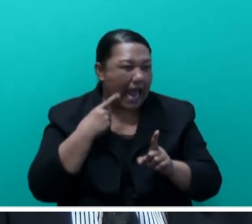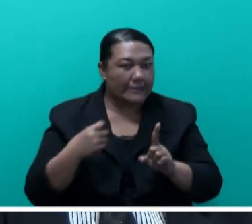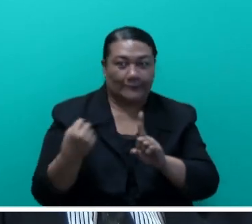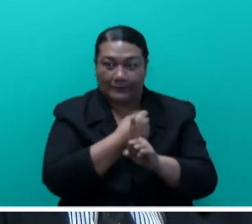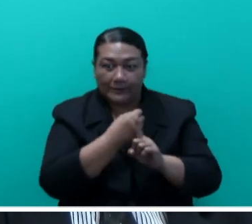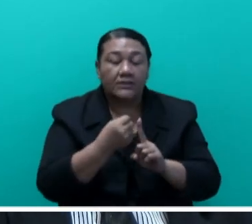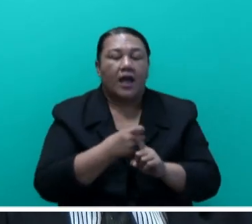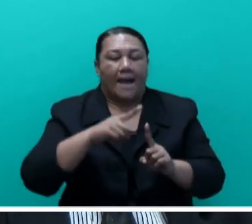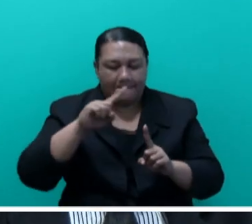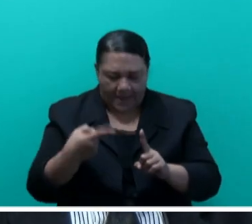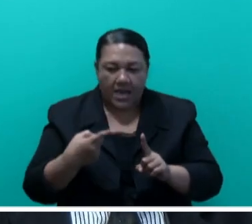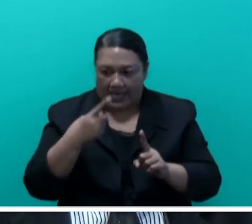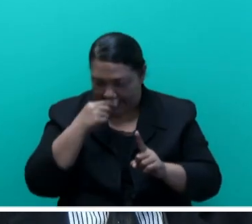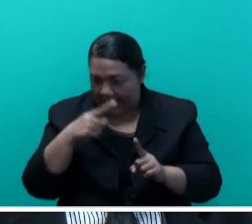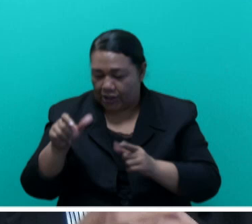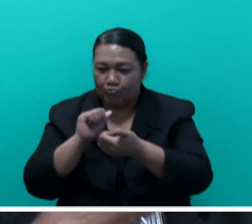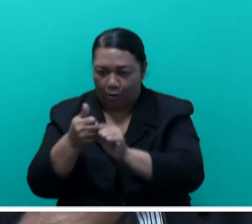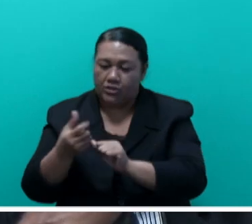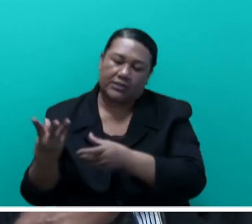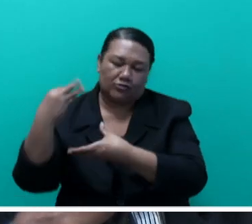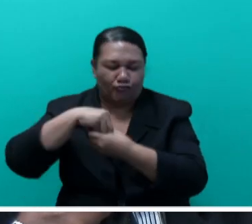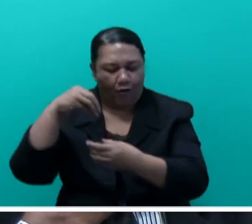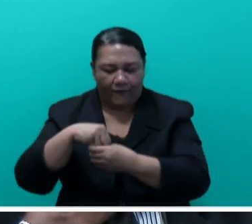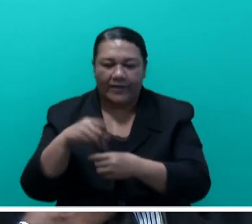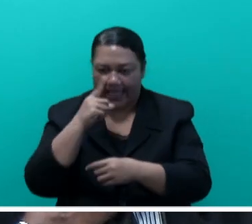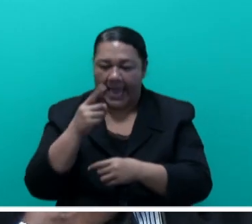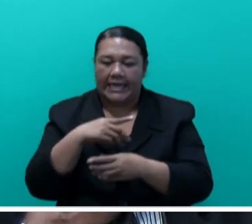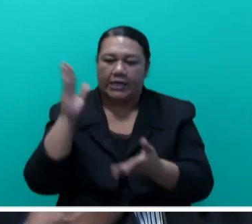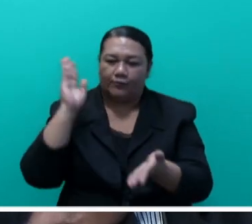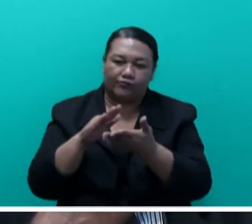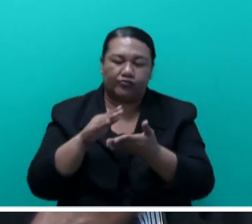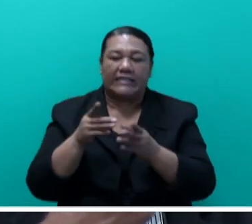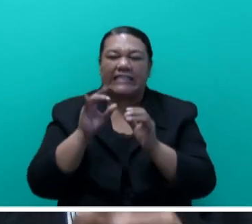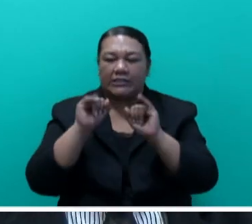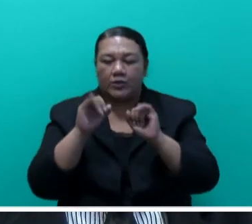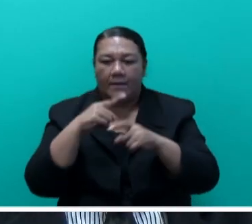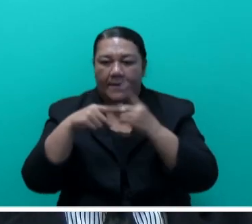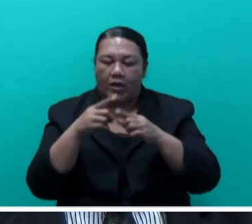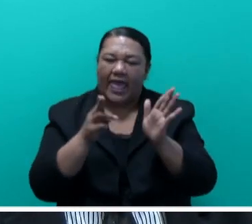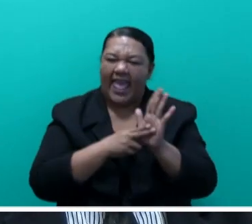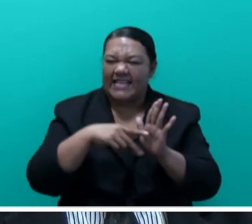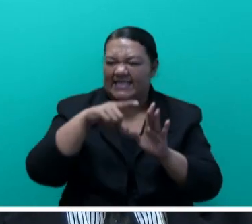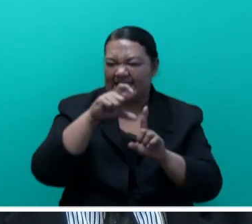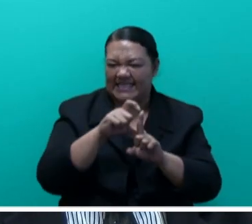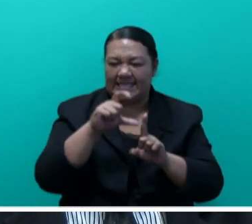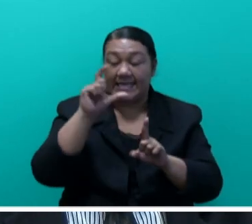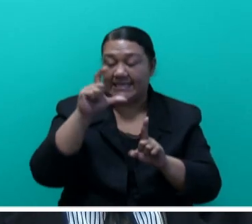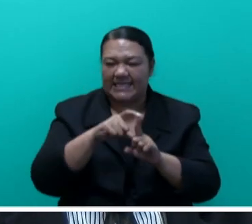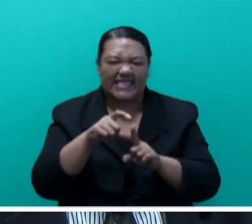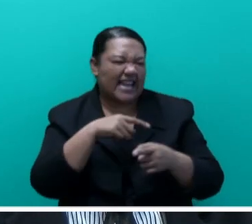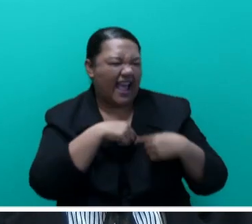the preventative power of physical activity. On its social and cultural benefits, Mr.